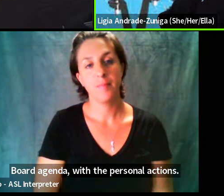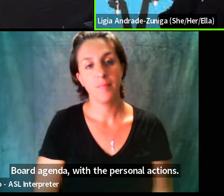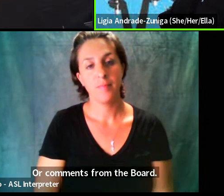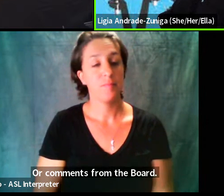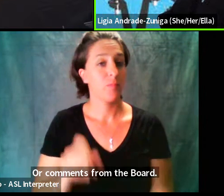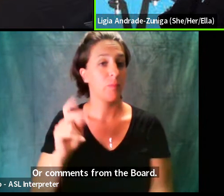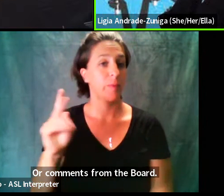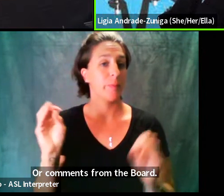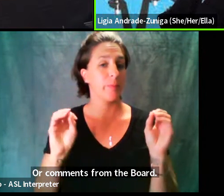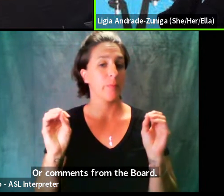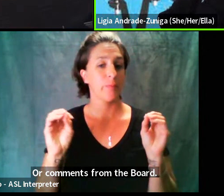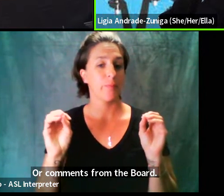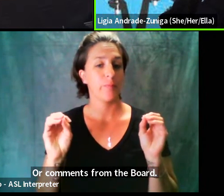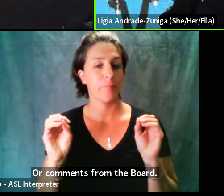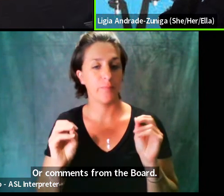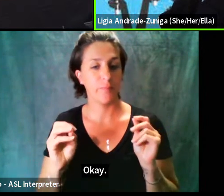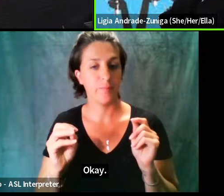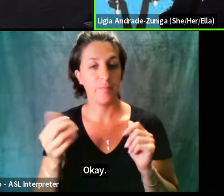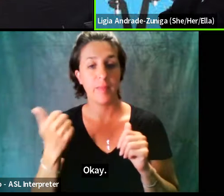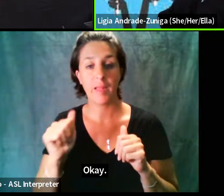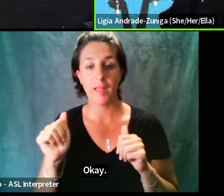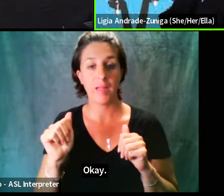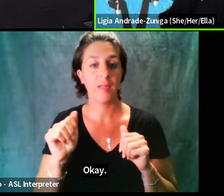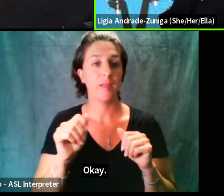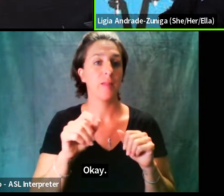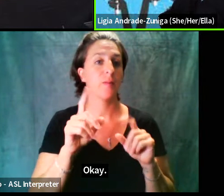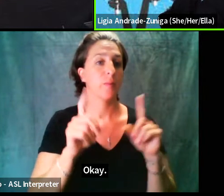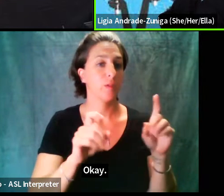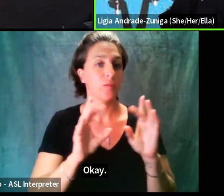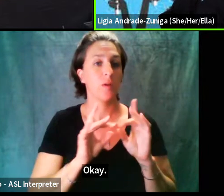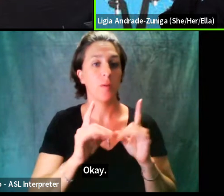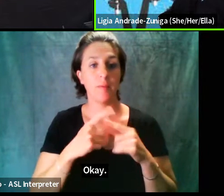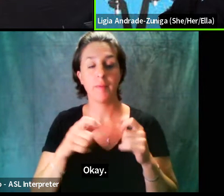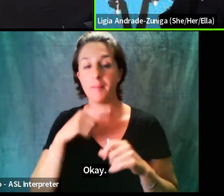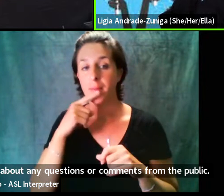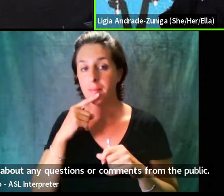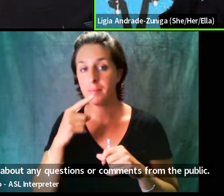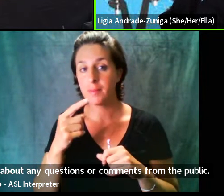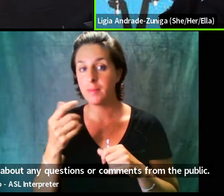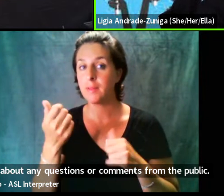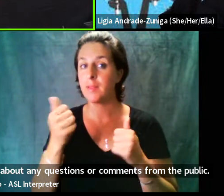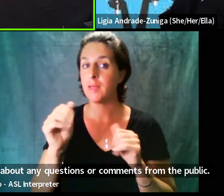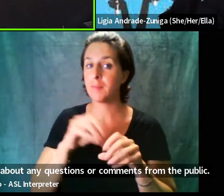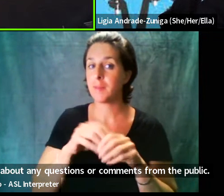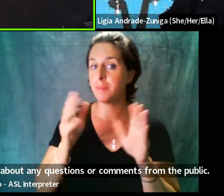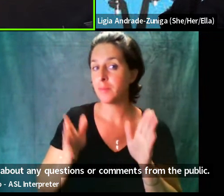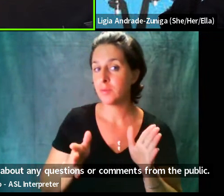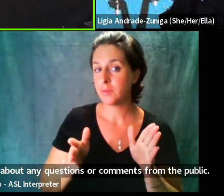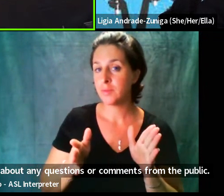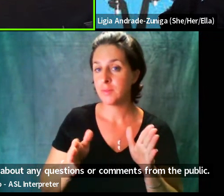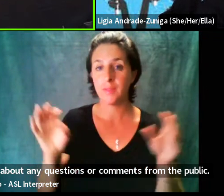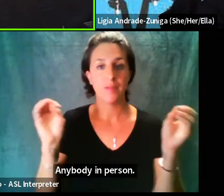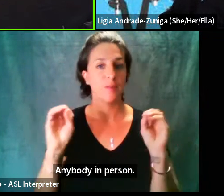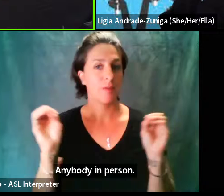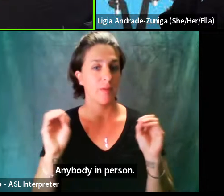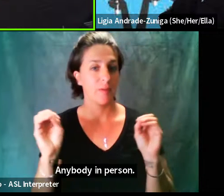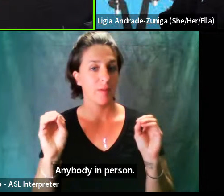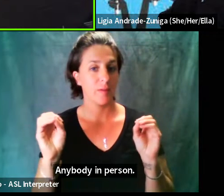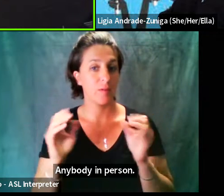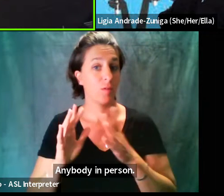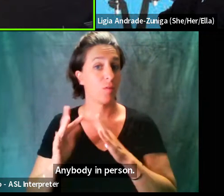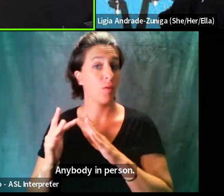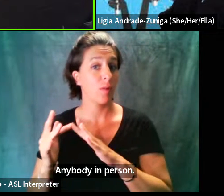Okay, how about any questions or comments from the public? Anybody in person? There are none. Anybody